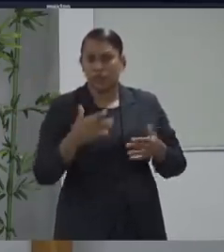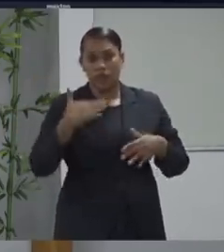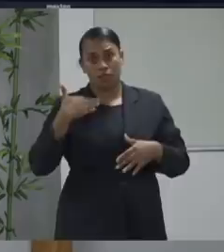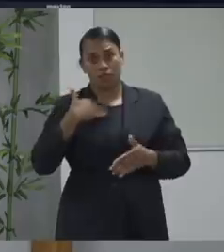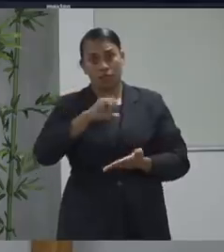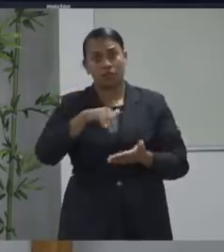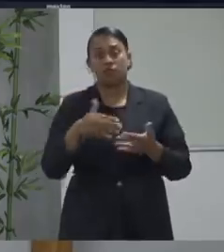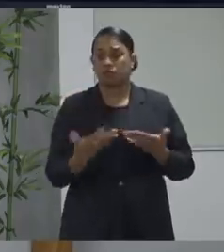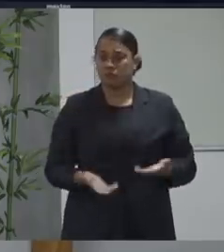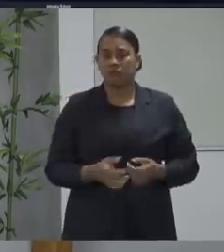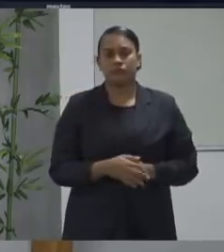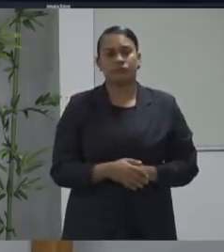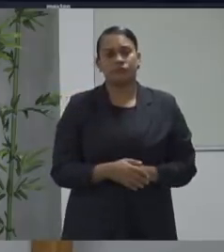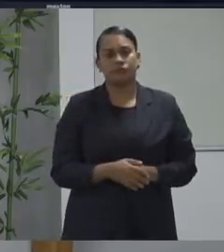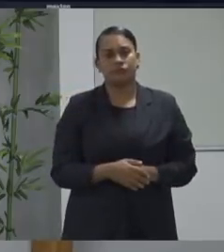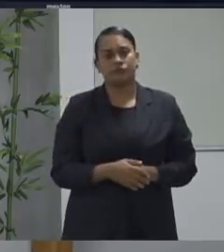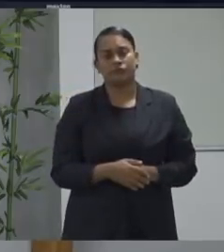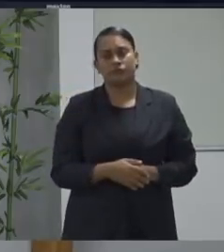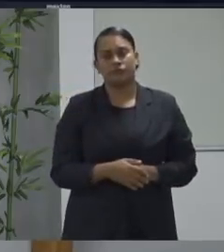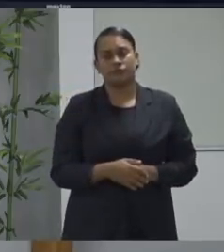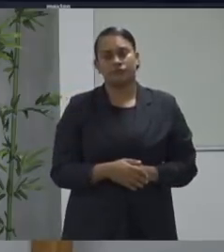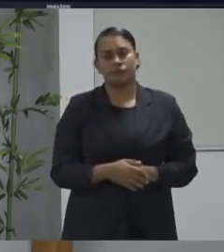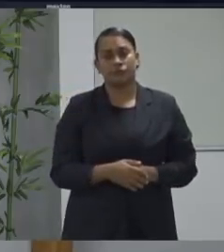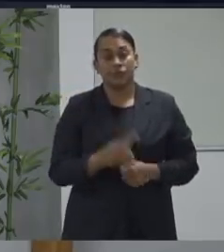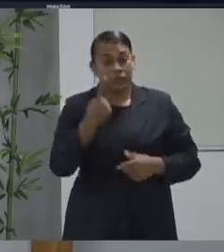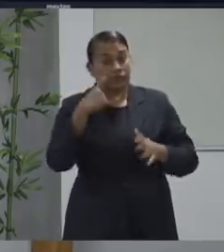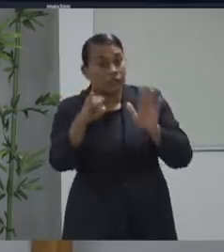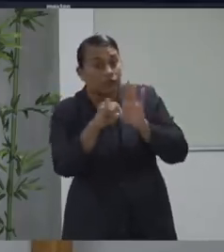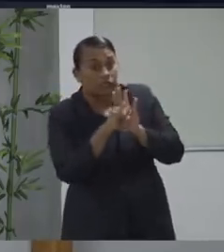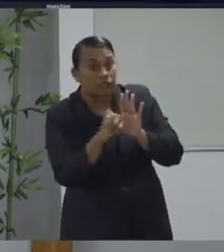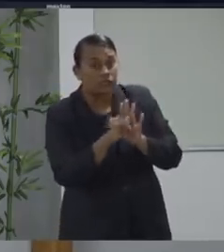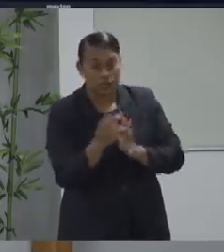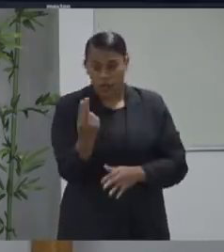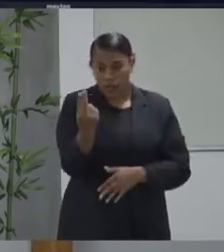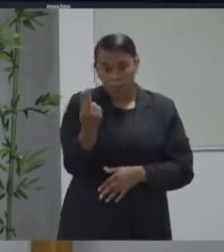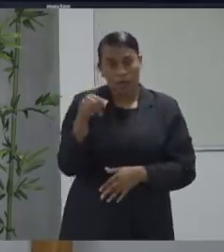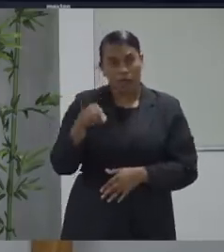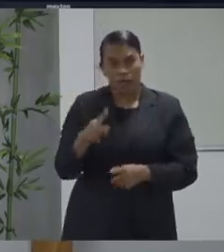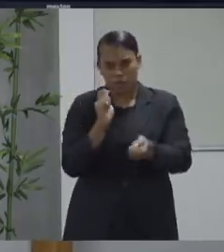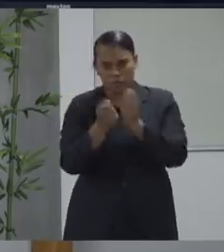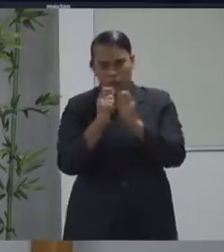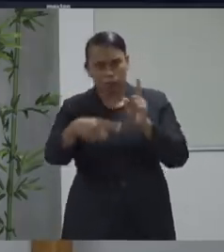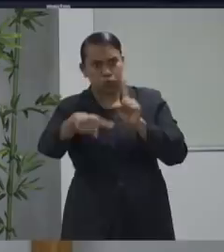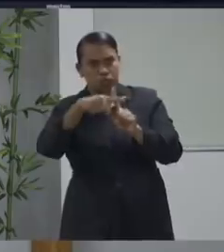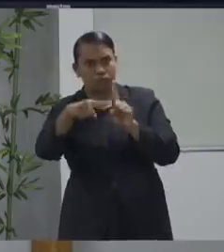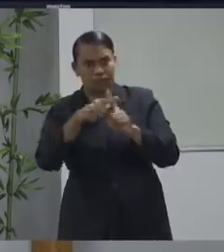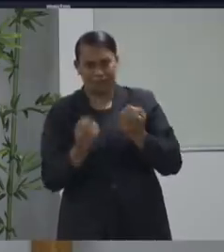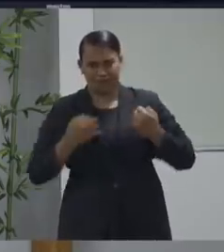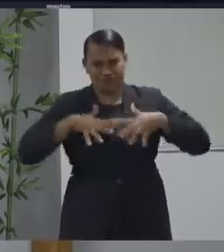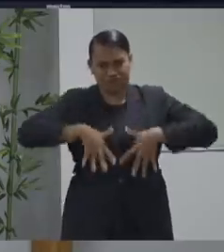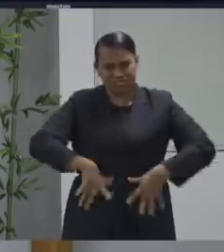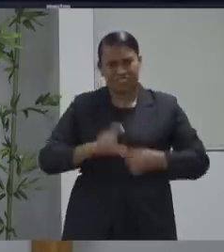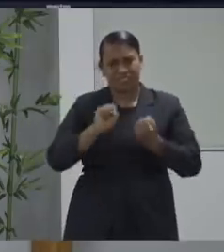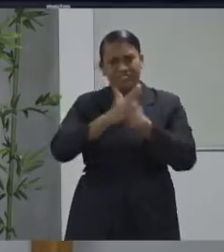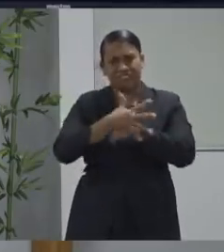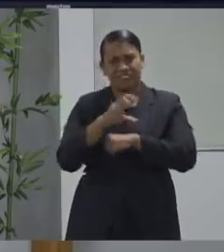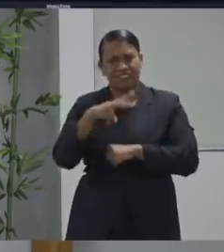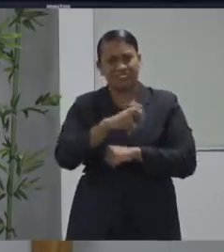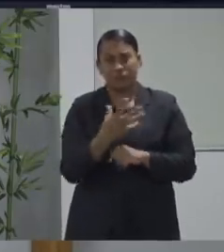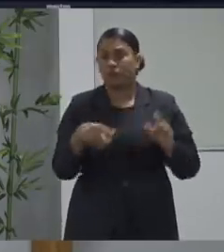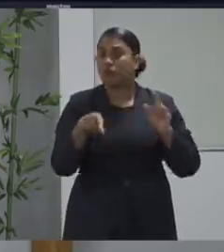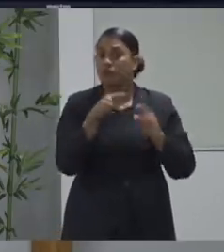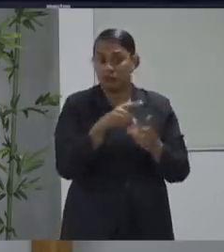After identifying the couple who tested positive for the virus in the Nambour settlement, we had also entered